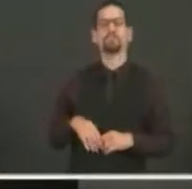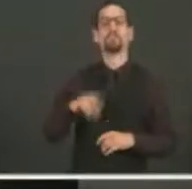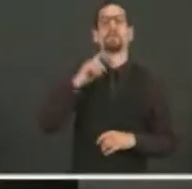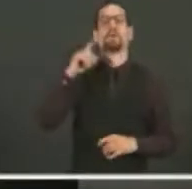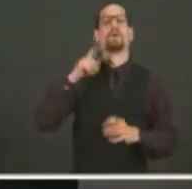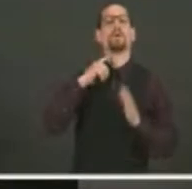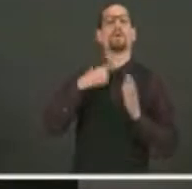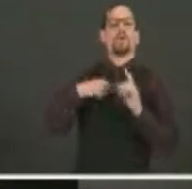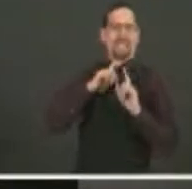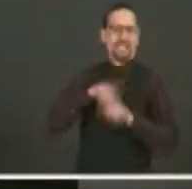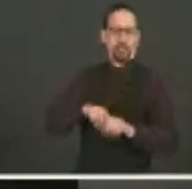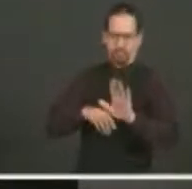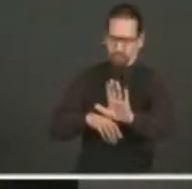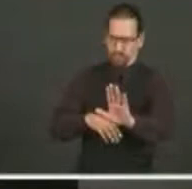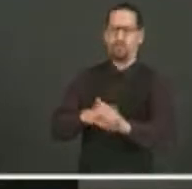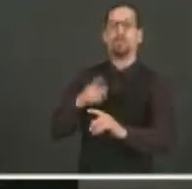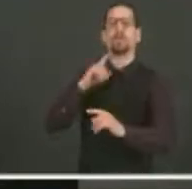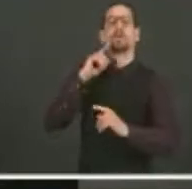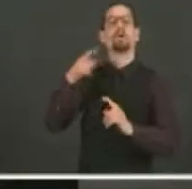Festival,